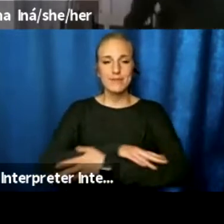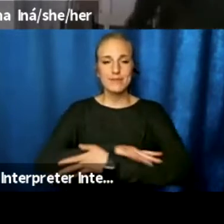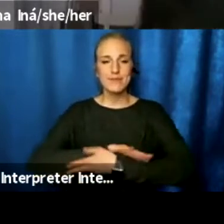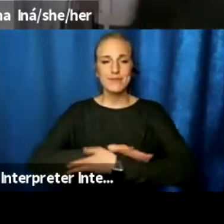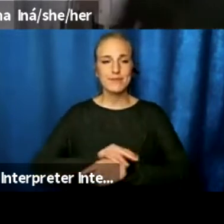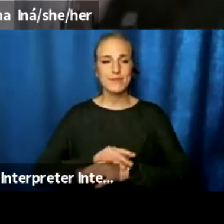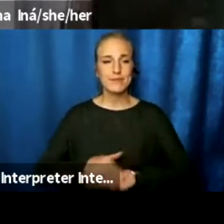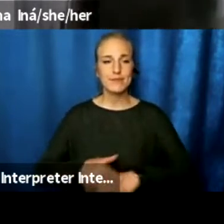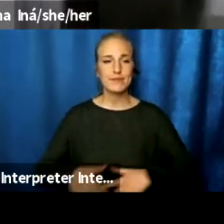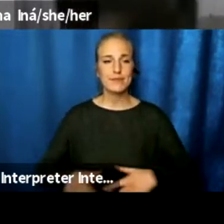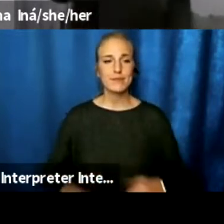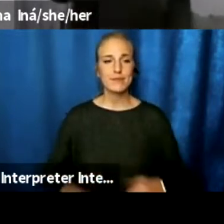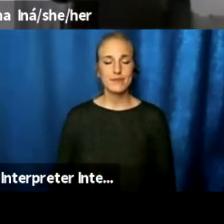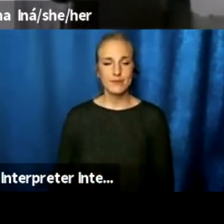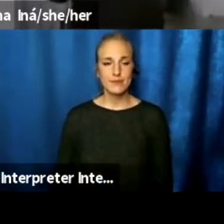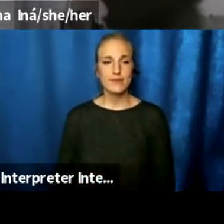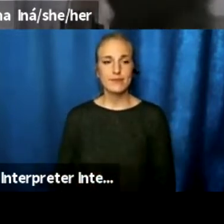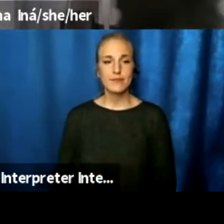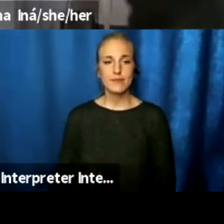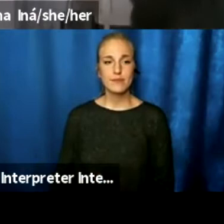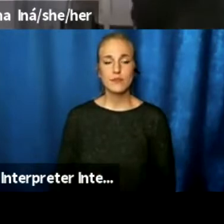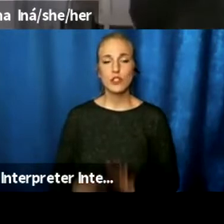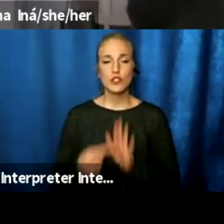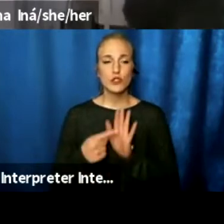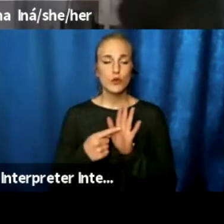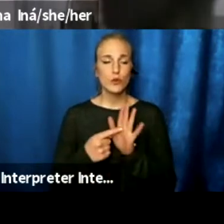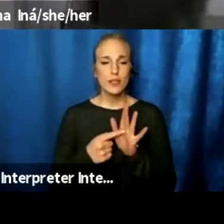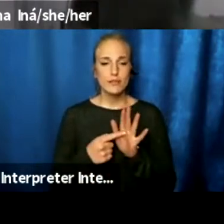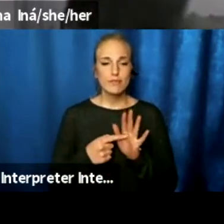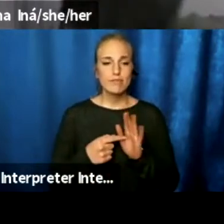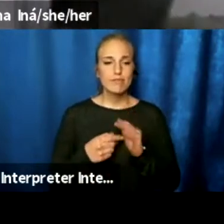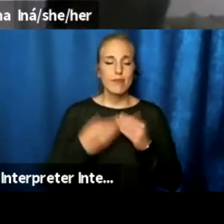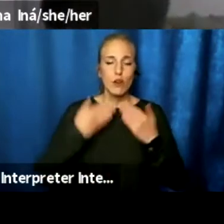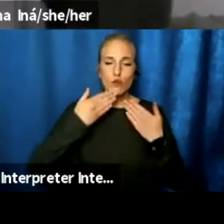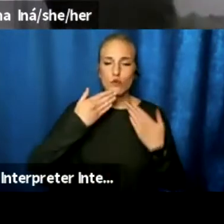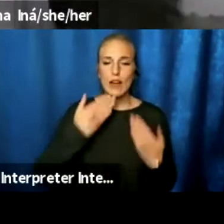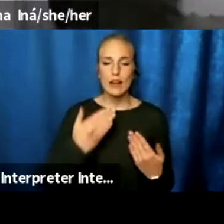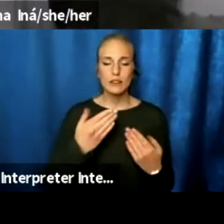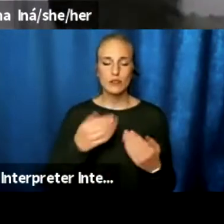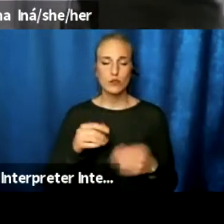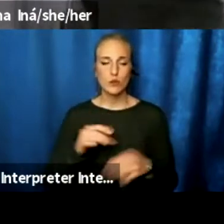Wish you were real. showing gratitude with every touch.